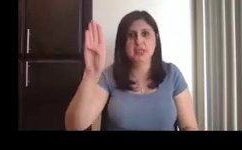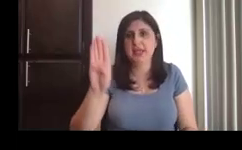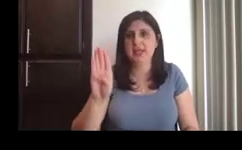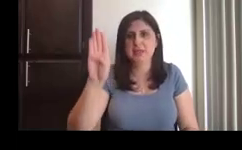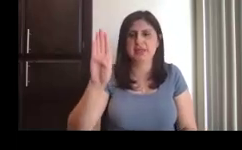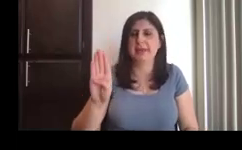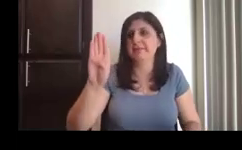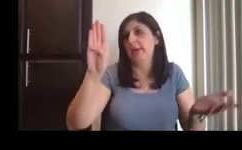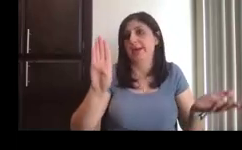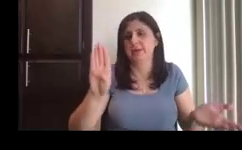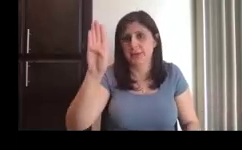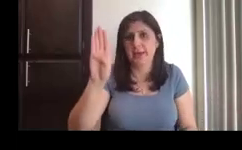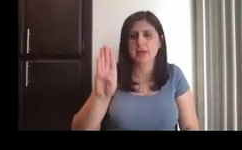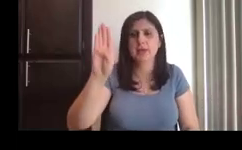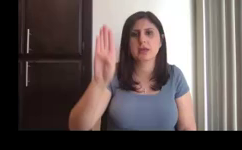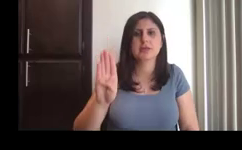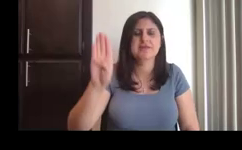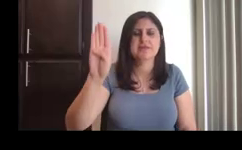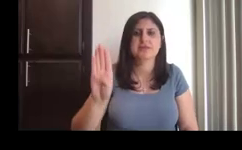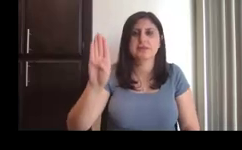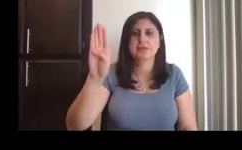They might know what the sign is, but they might not. Okay.